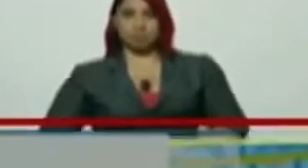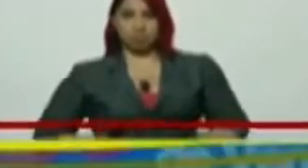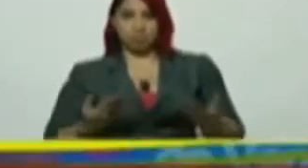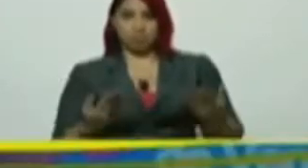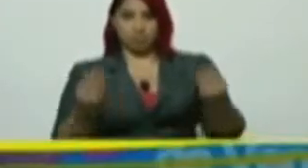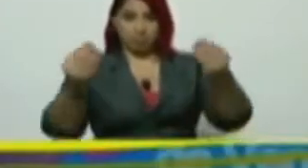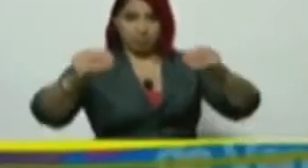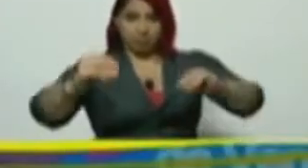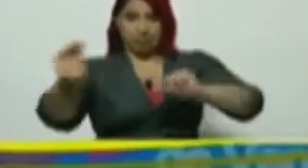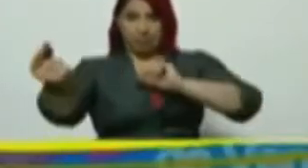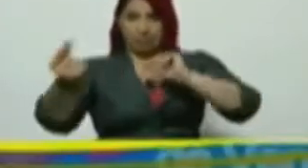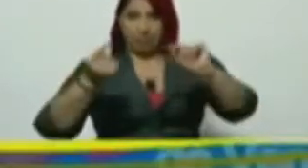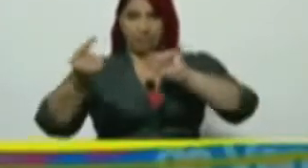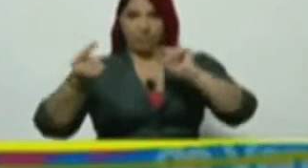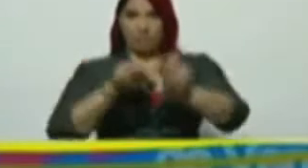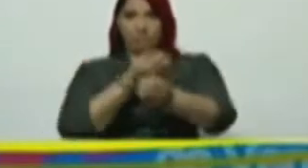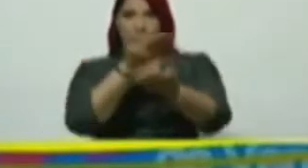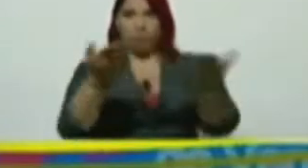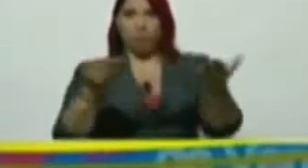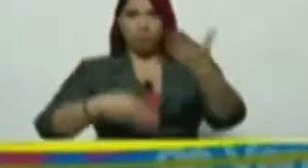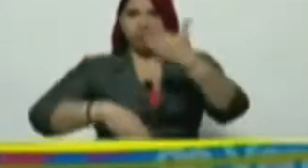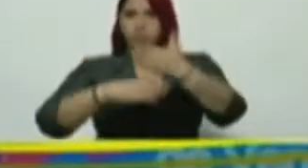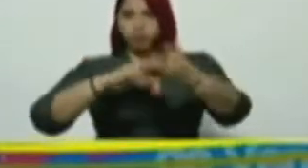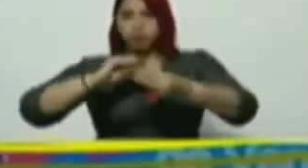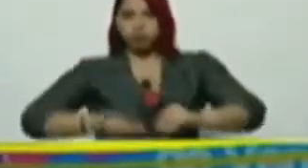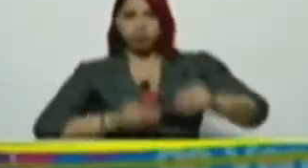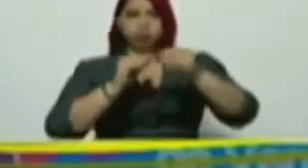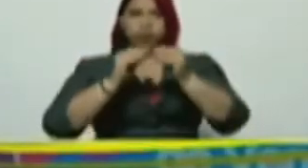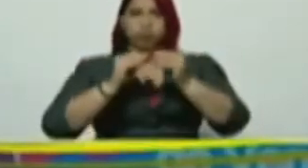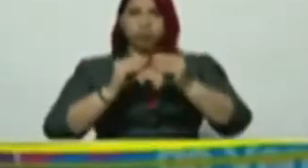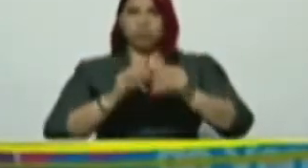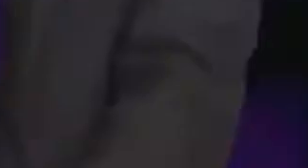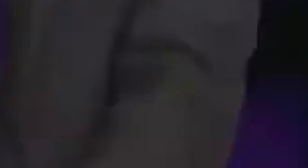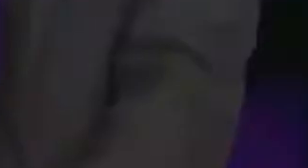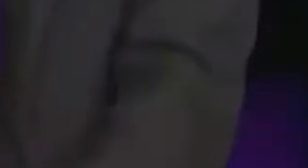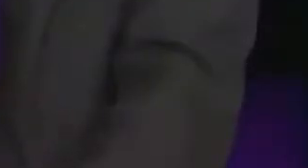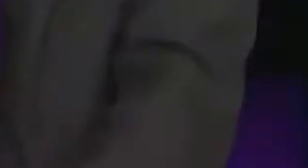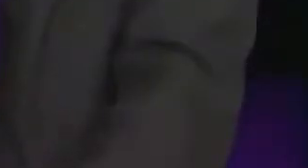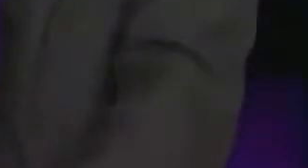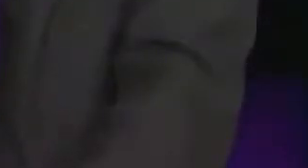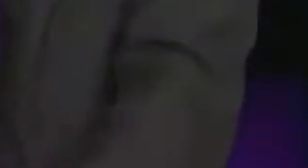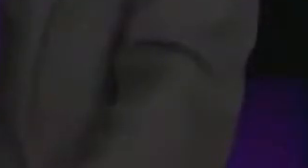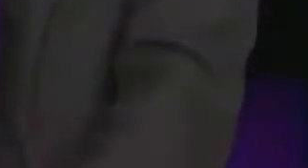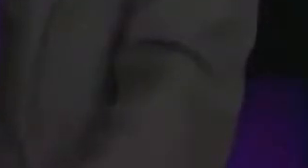wage of all wage tables and contracts of all workers in Venezuela.